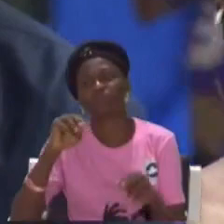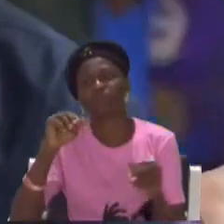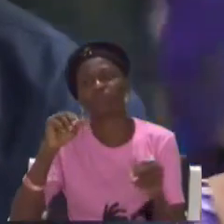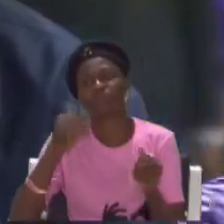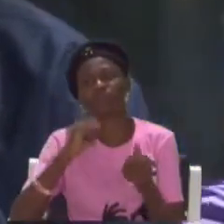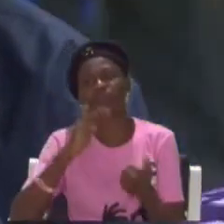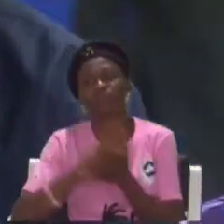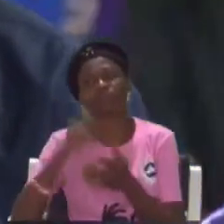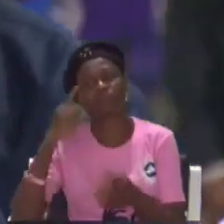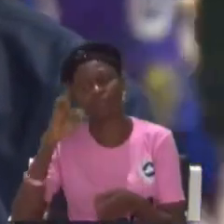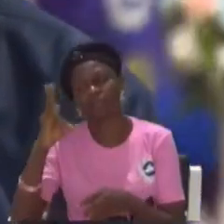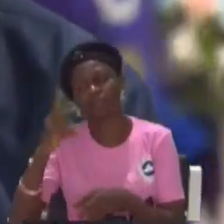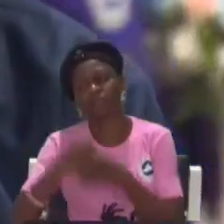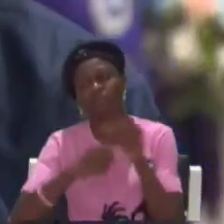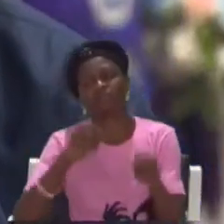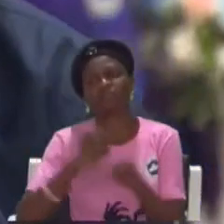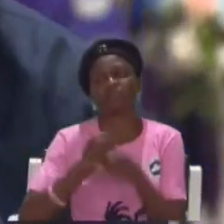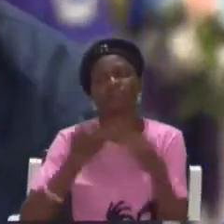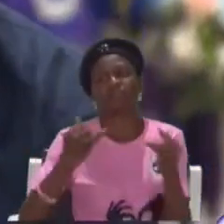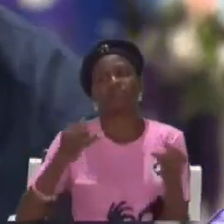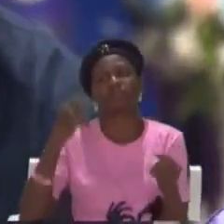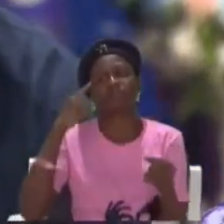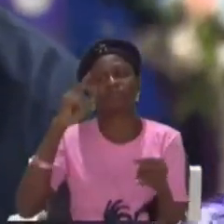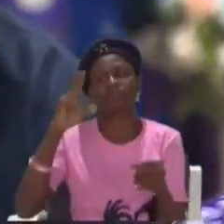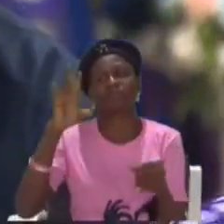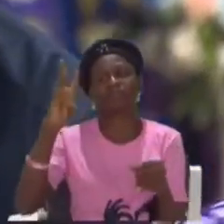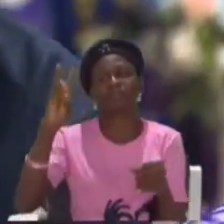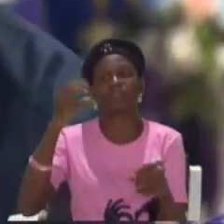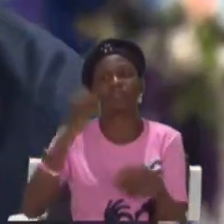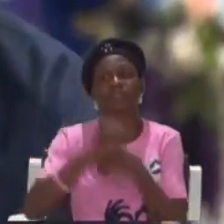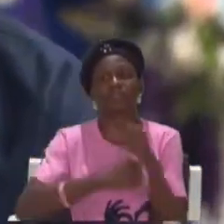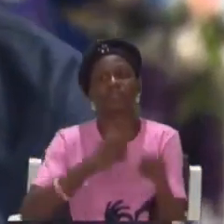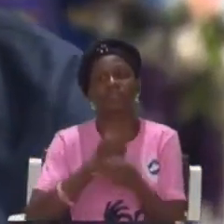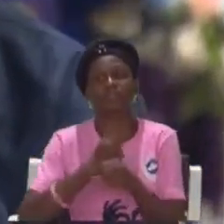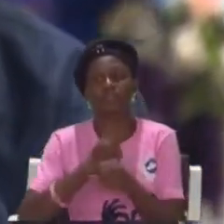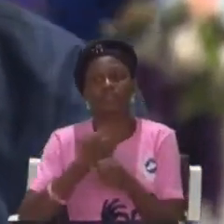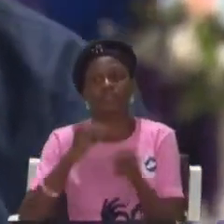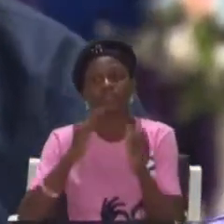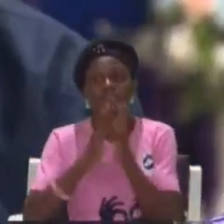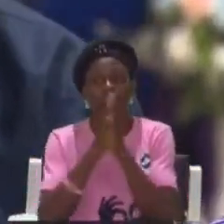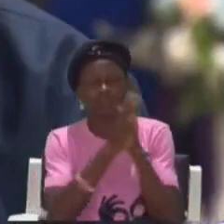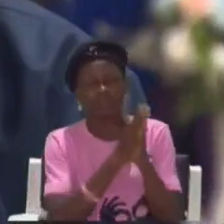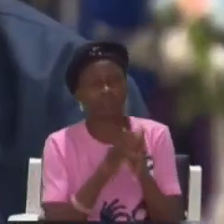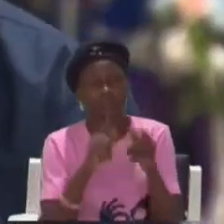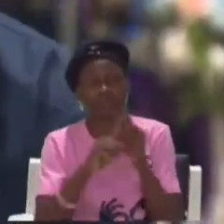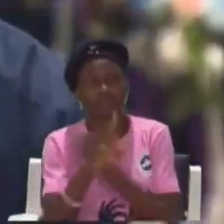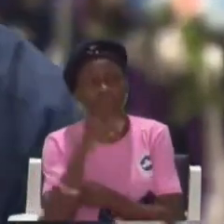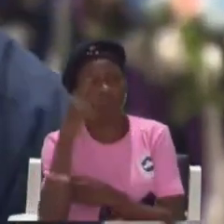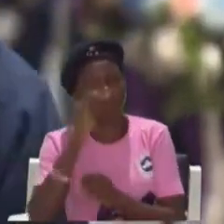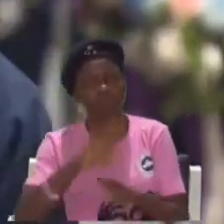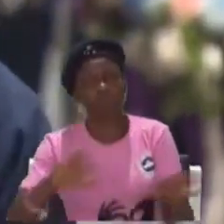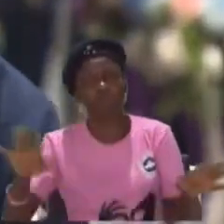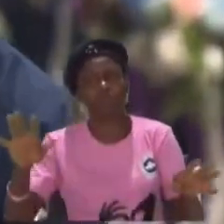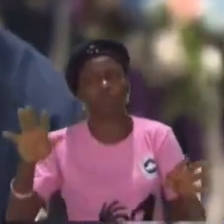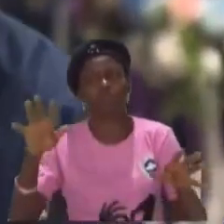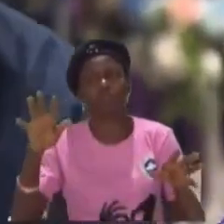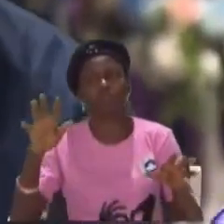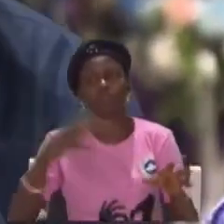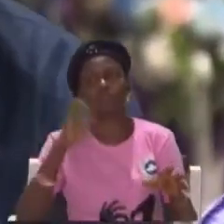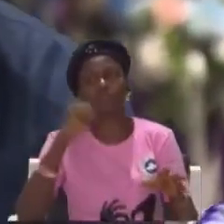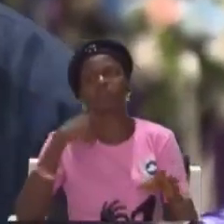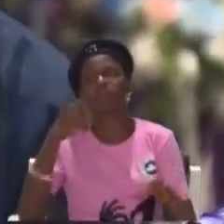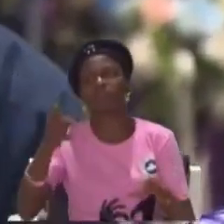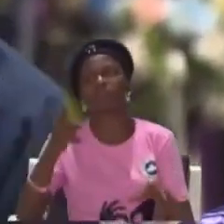for 7 years now. For 6 years, we prayed to God for children. I can tell